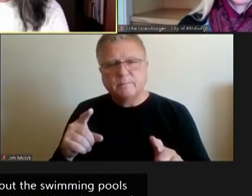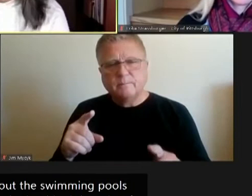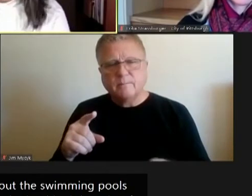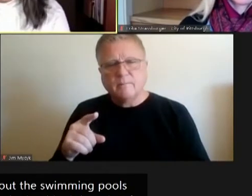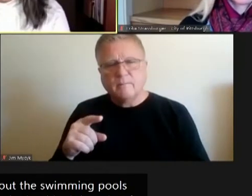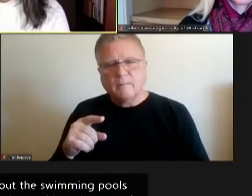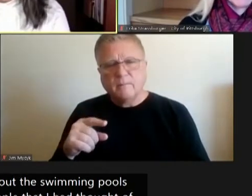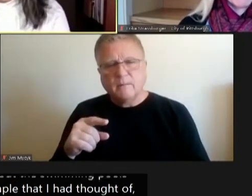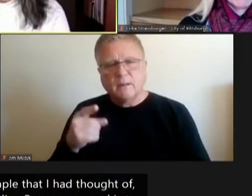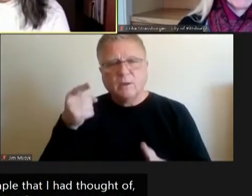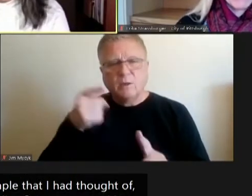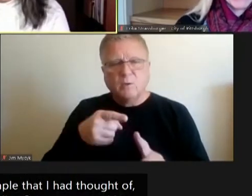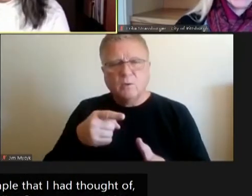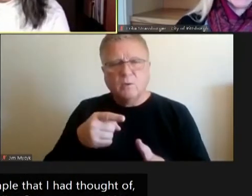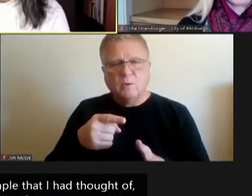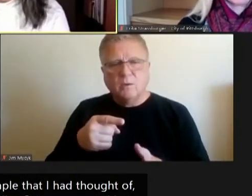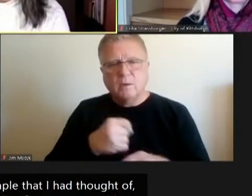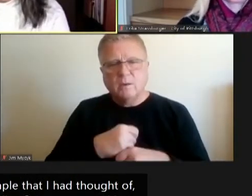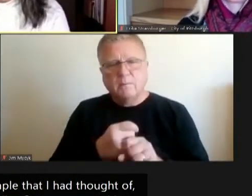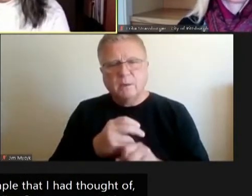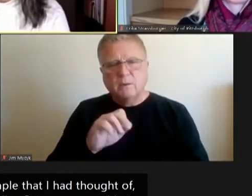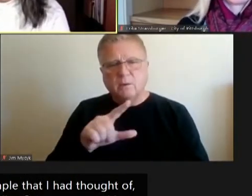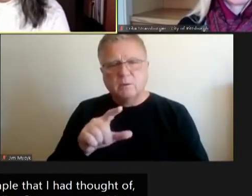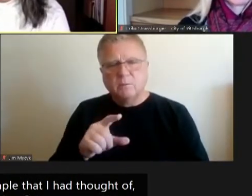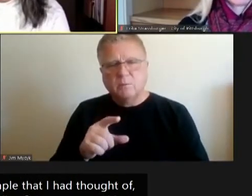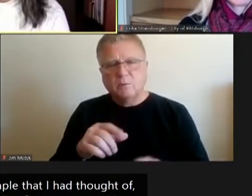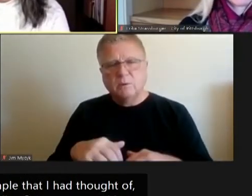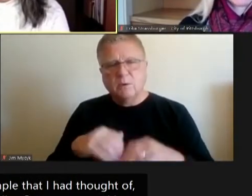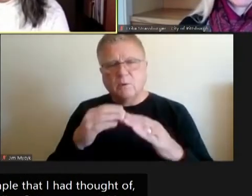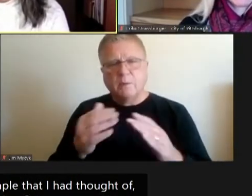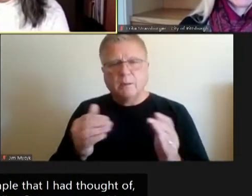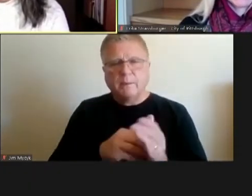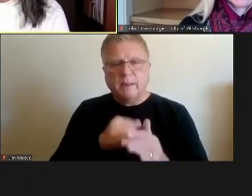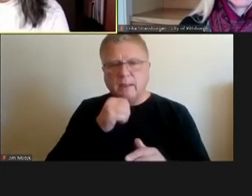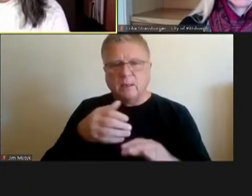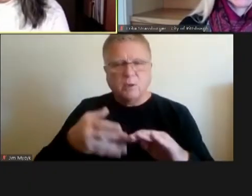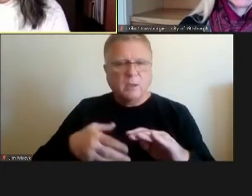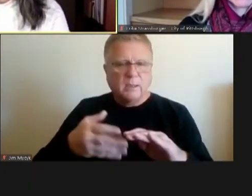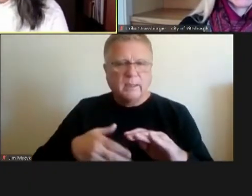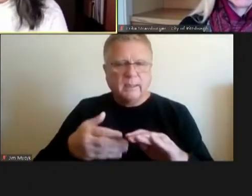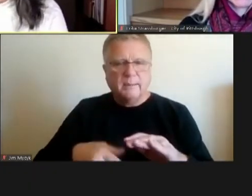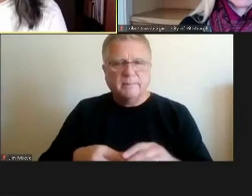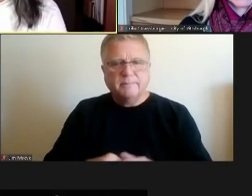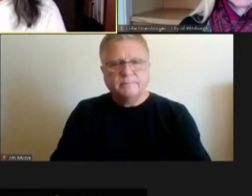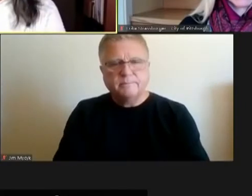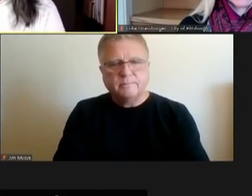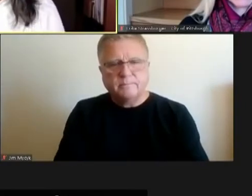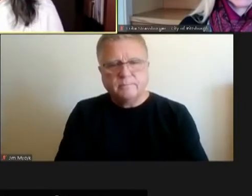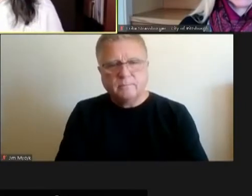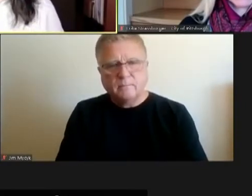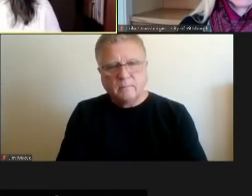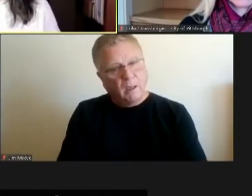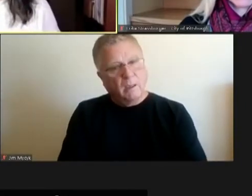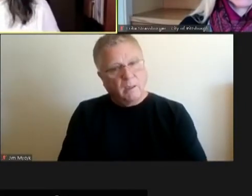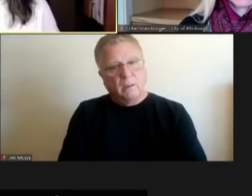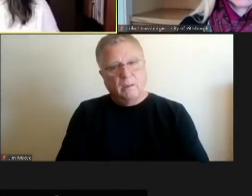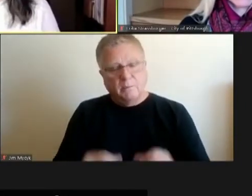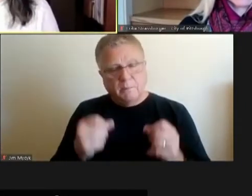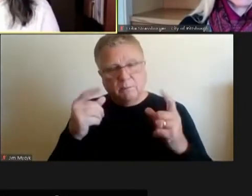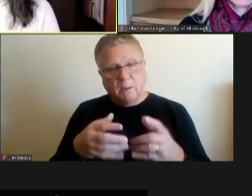our goal is to get those pools reopened and not leaking. And then we won't have an outrageous PWSA water bill to pay when we fill